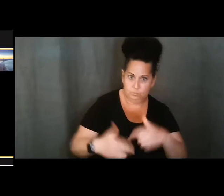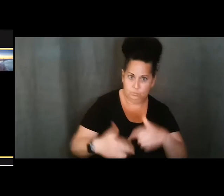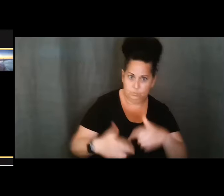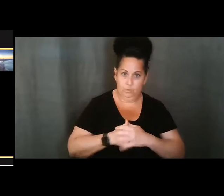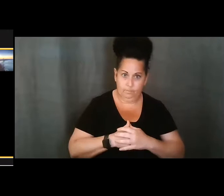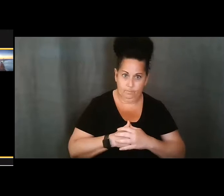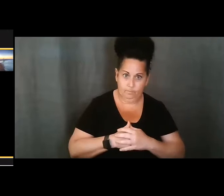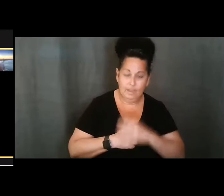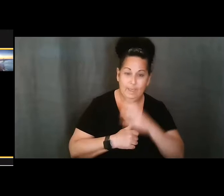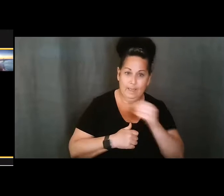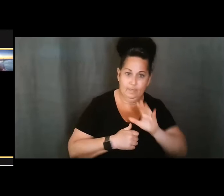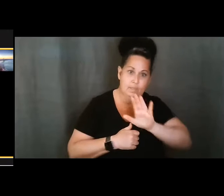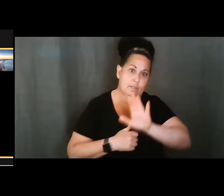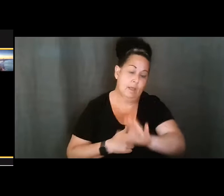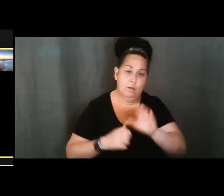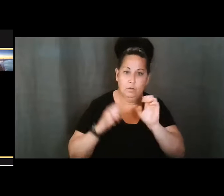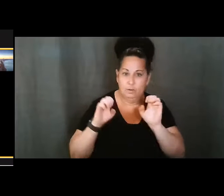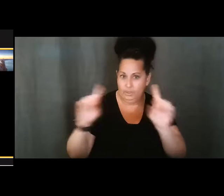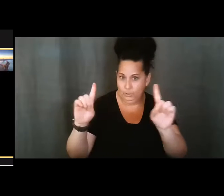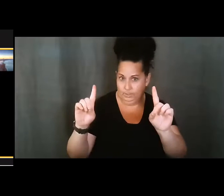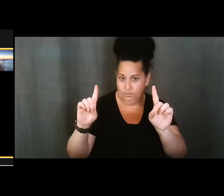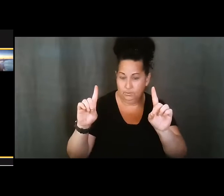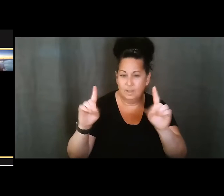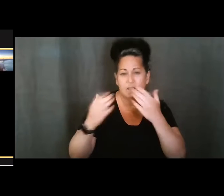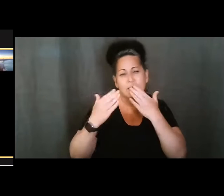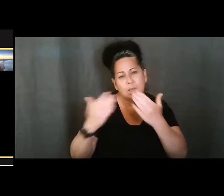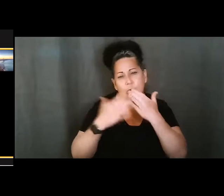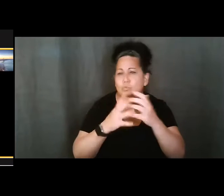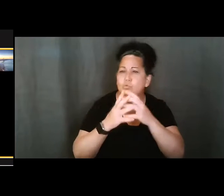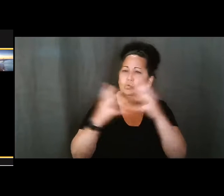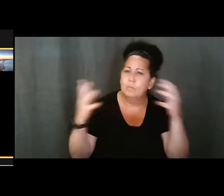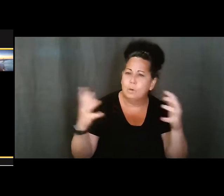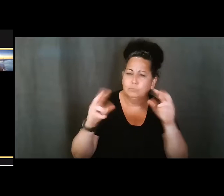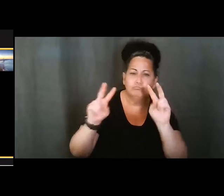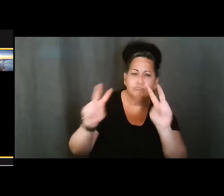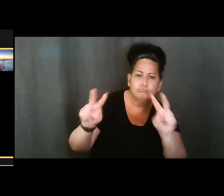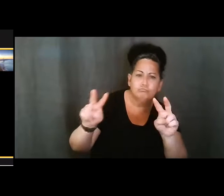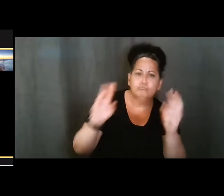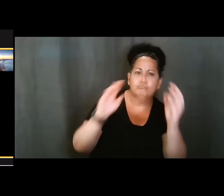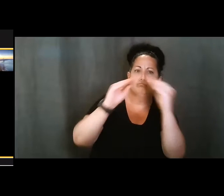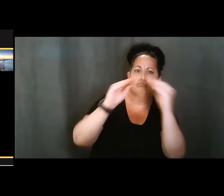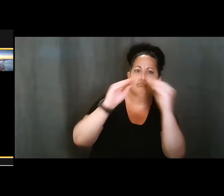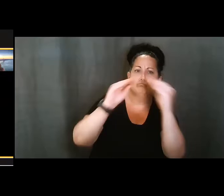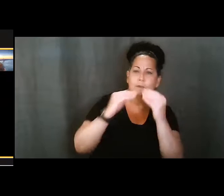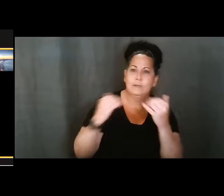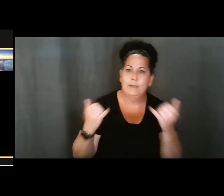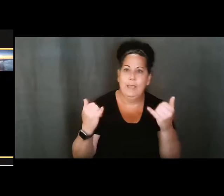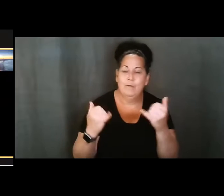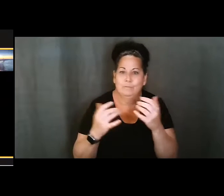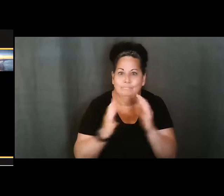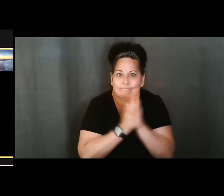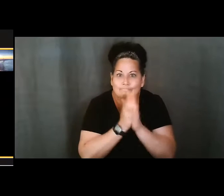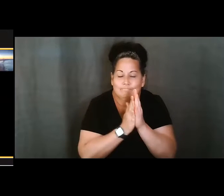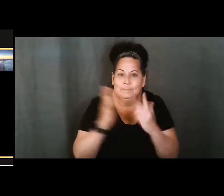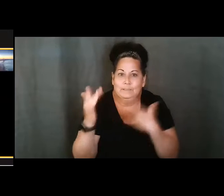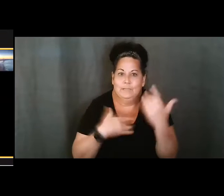so much for joining us in this session, and we look forward to more. And now we look forward to some phenomenal questions that we know that you